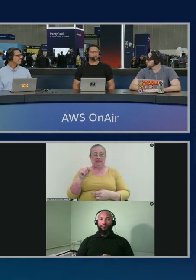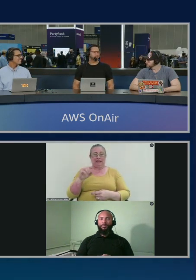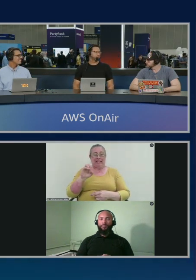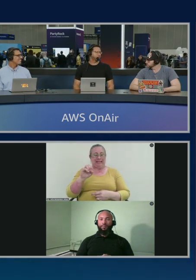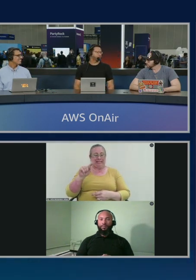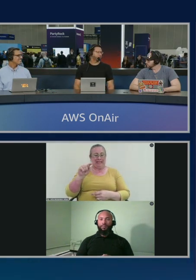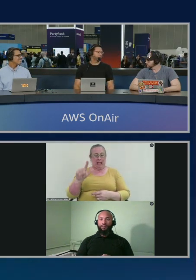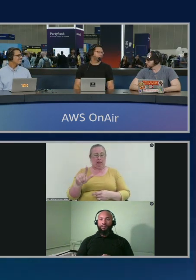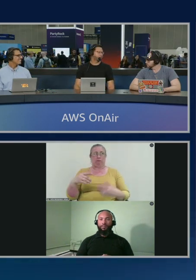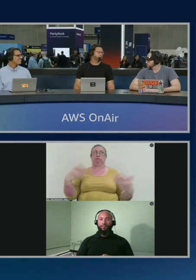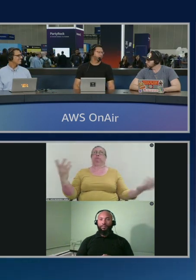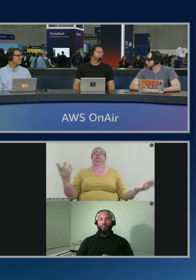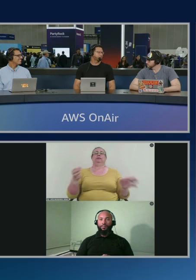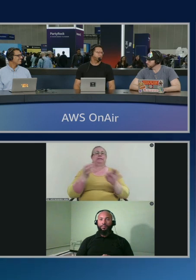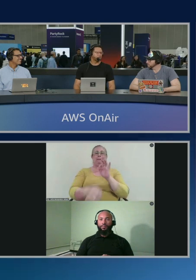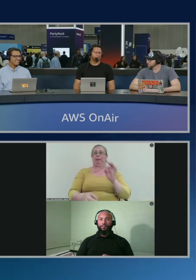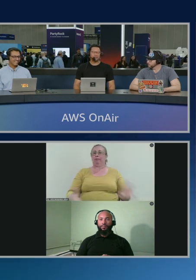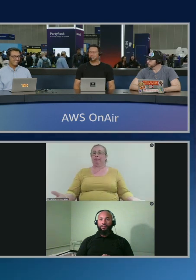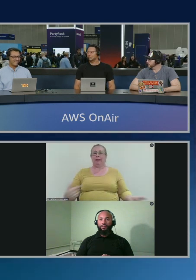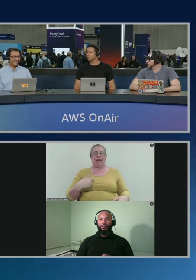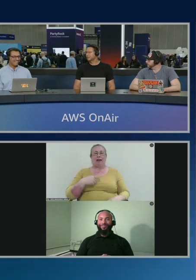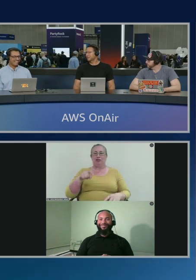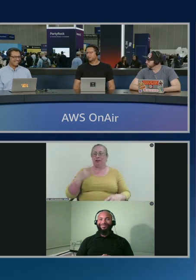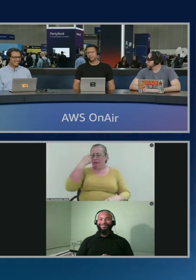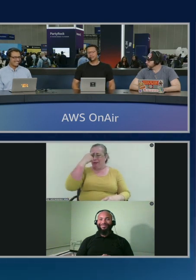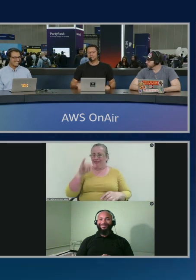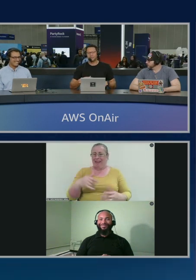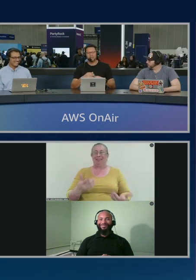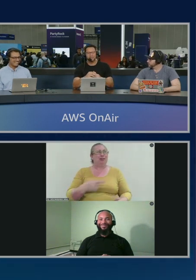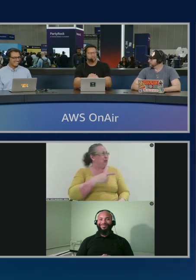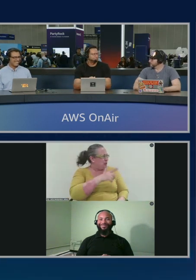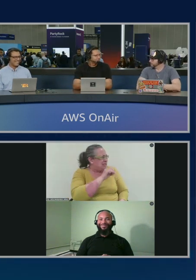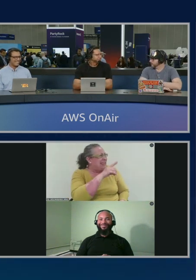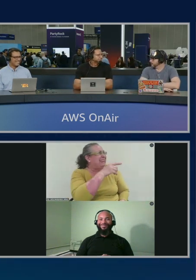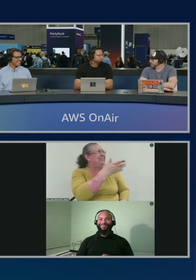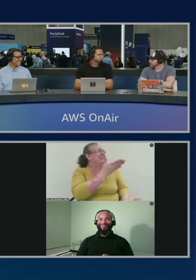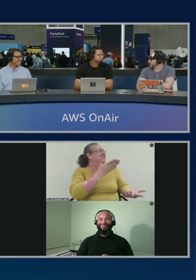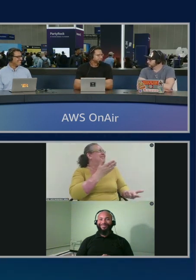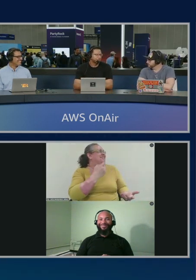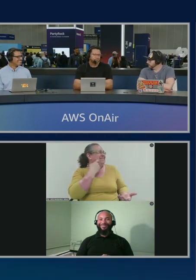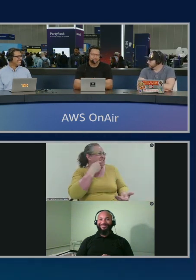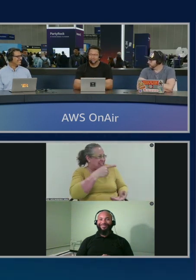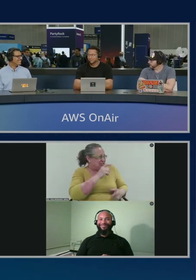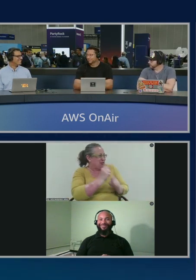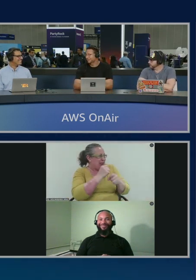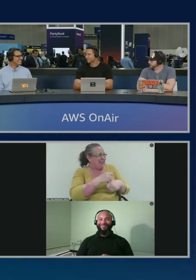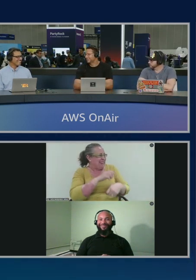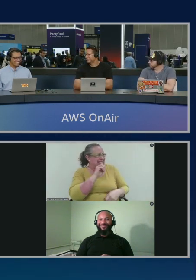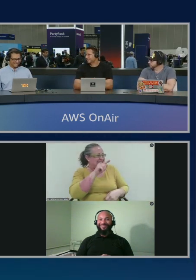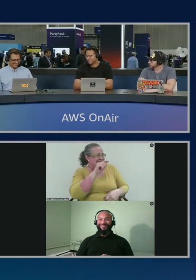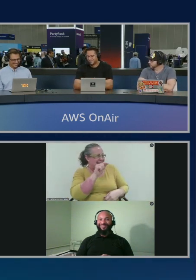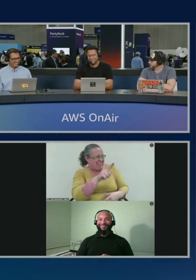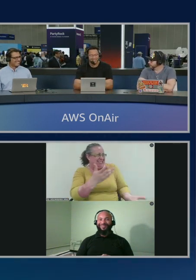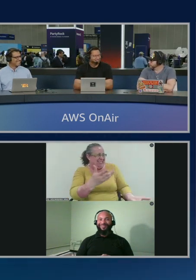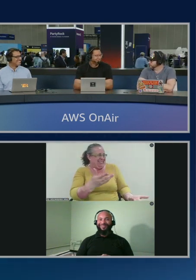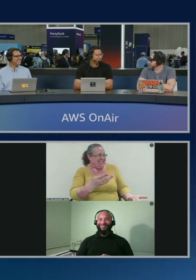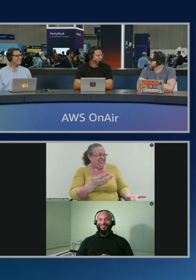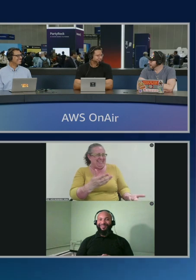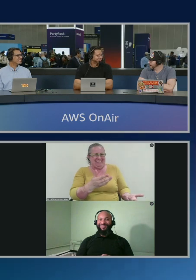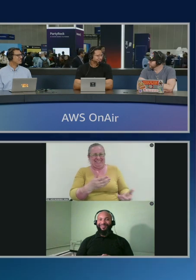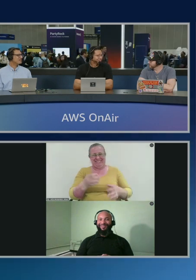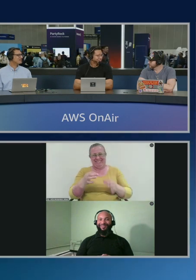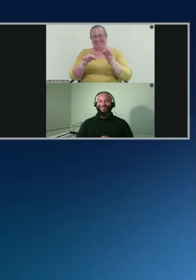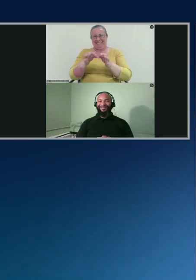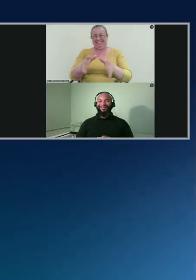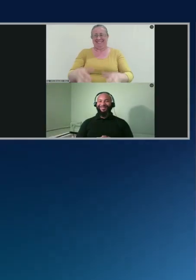simple. Why didn't I think of that? I kind of did. You just did. You just created ETL, I think, actually. You're the first person